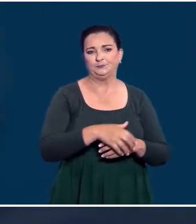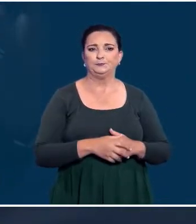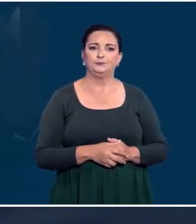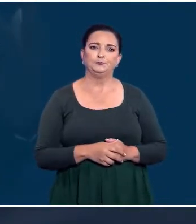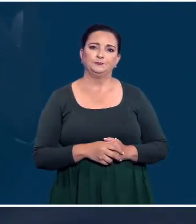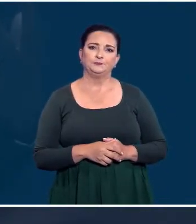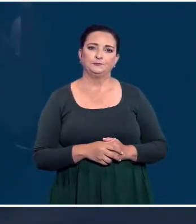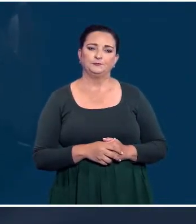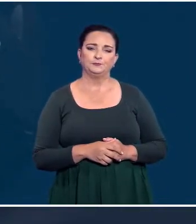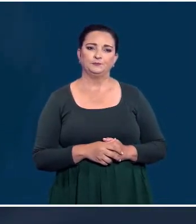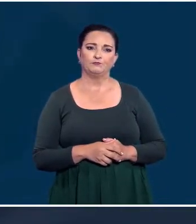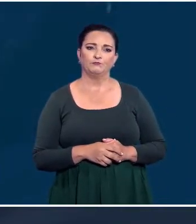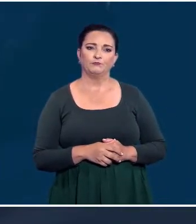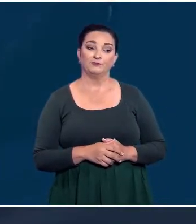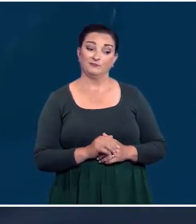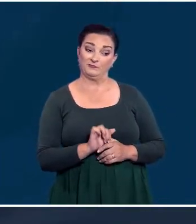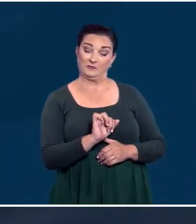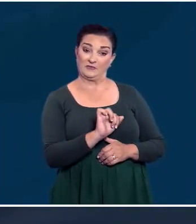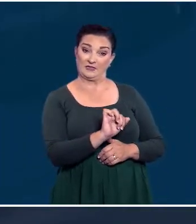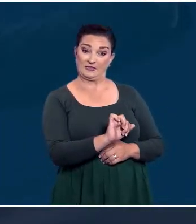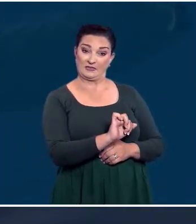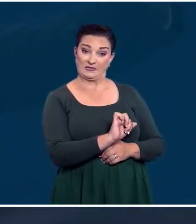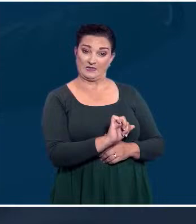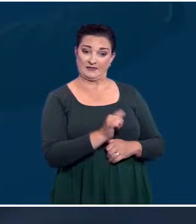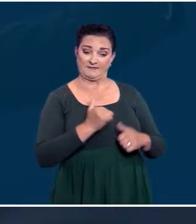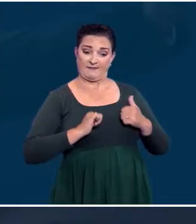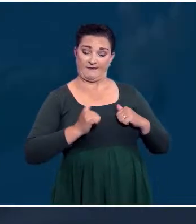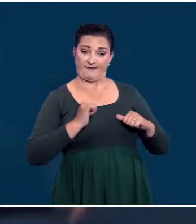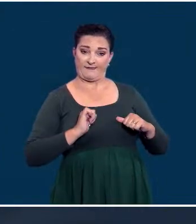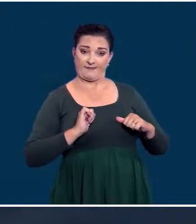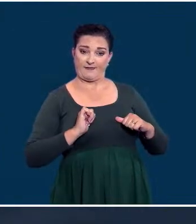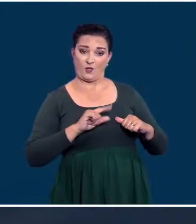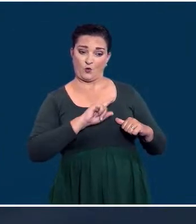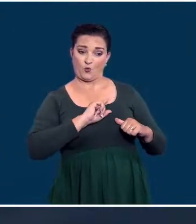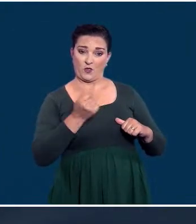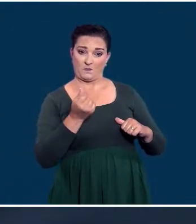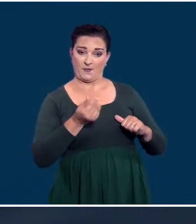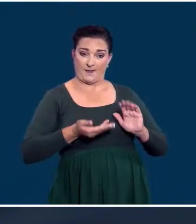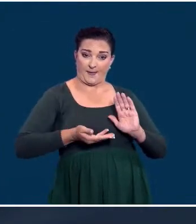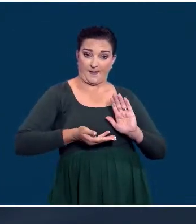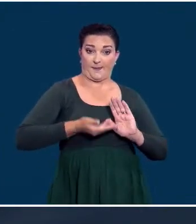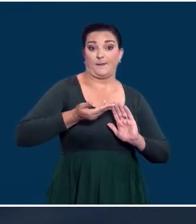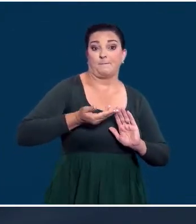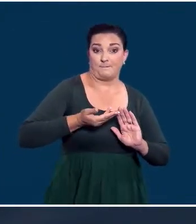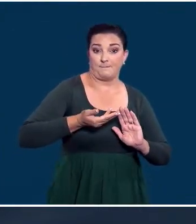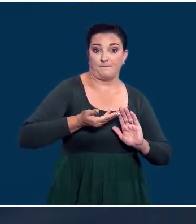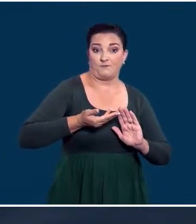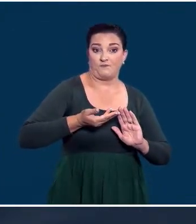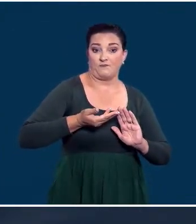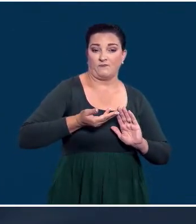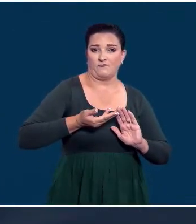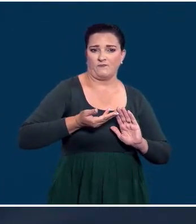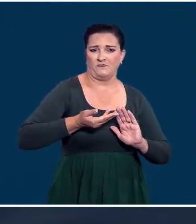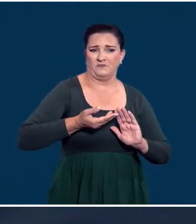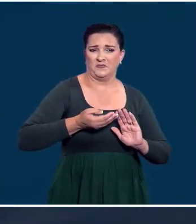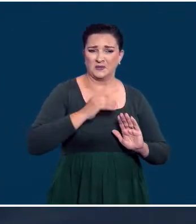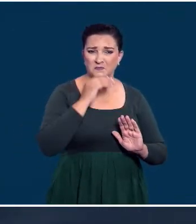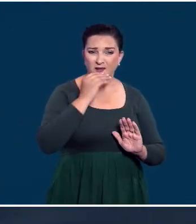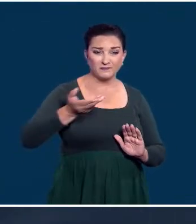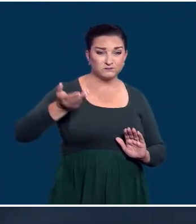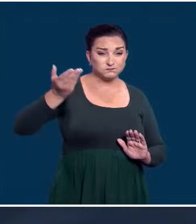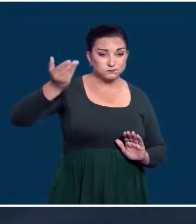would react to the imposition of tariffs elsewhere. It is not long ago